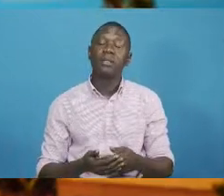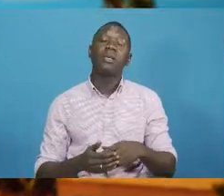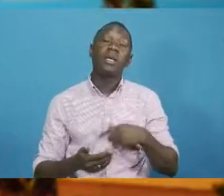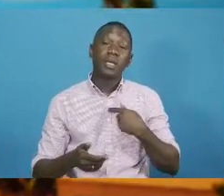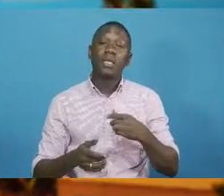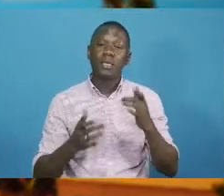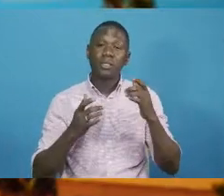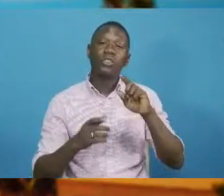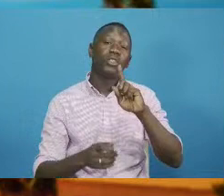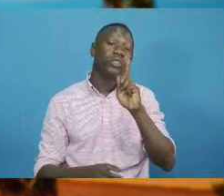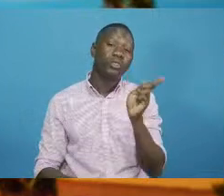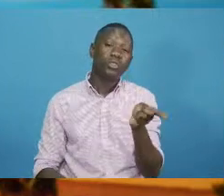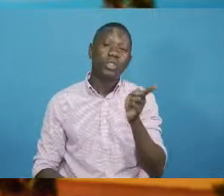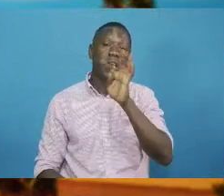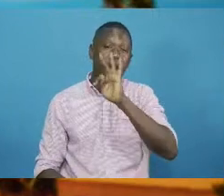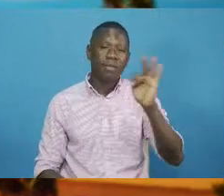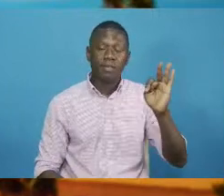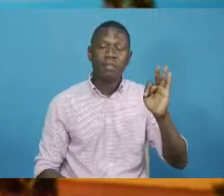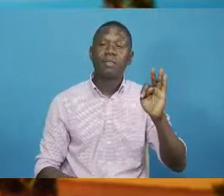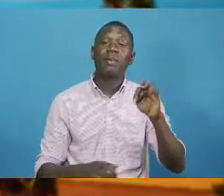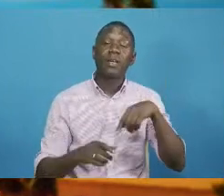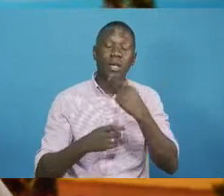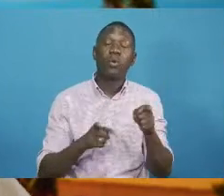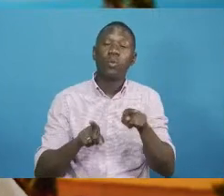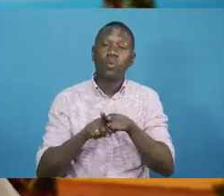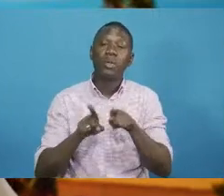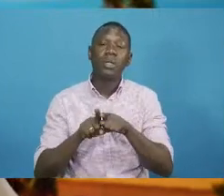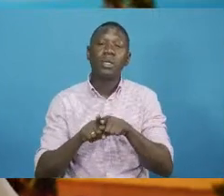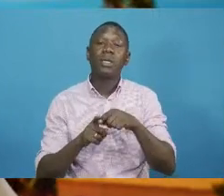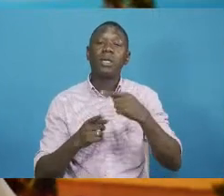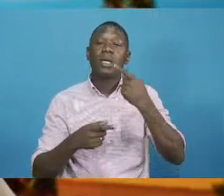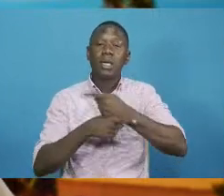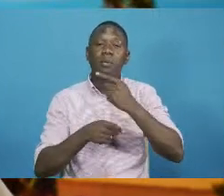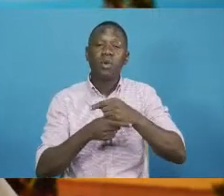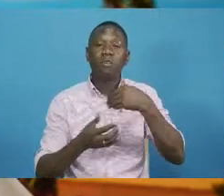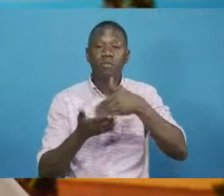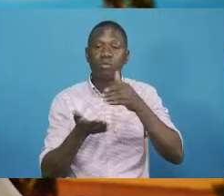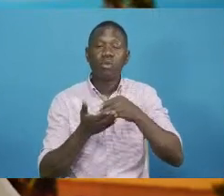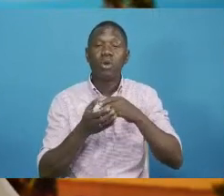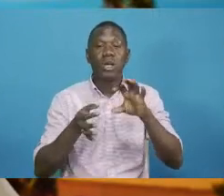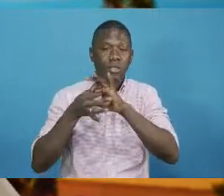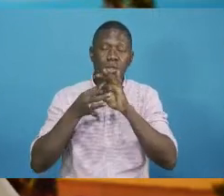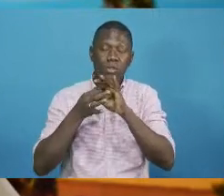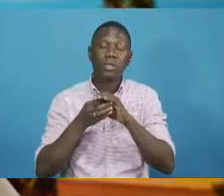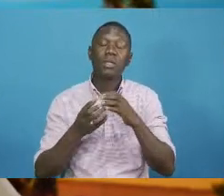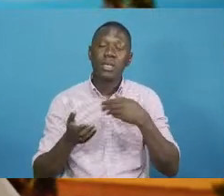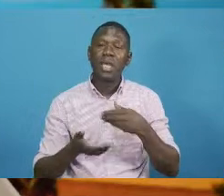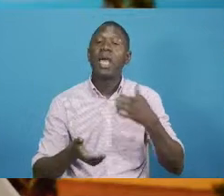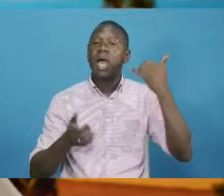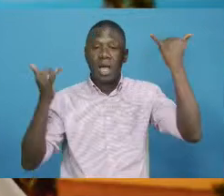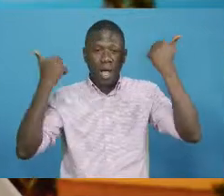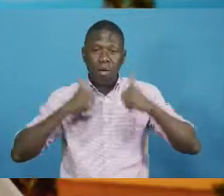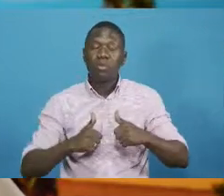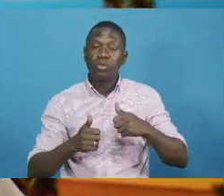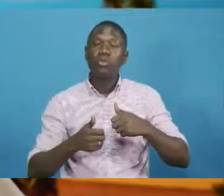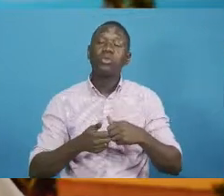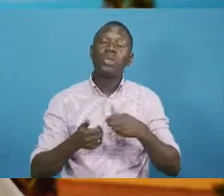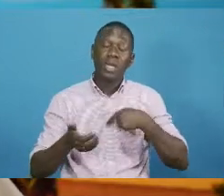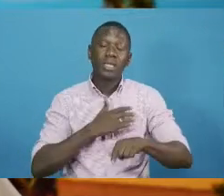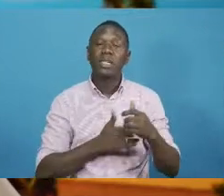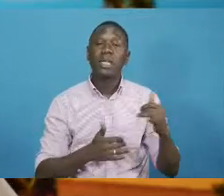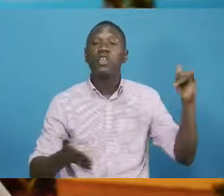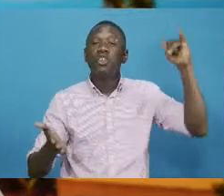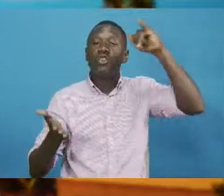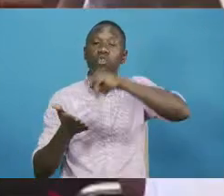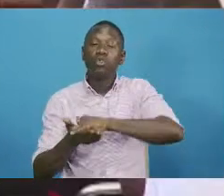in collaboration with the Gambia Football Coaches Association. The graduation was held at the National Technical Training Center in Yundum.